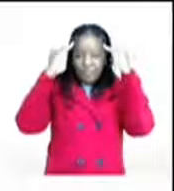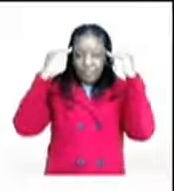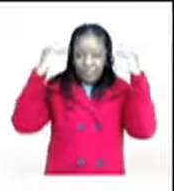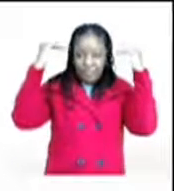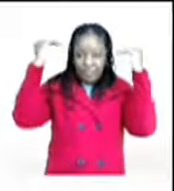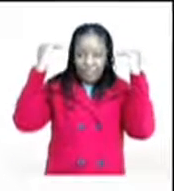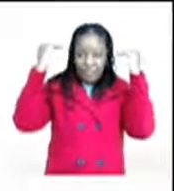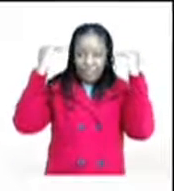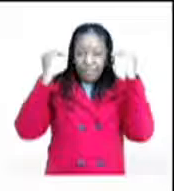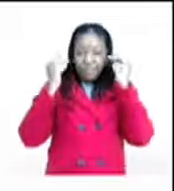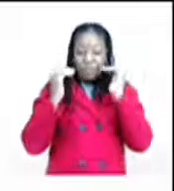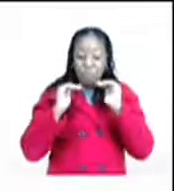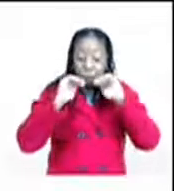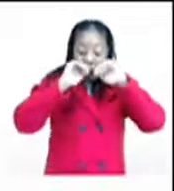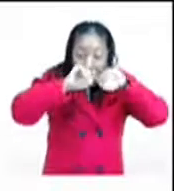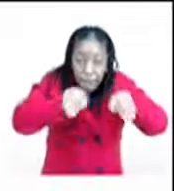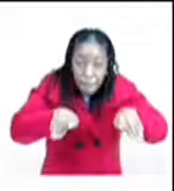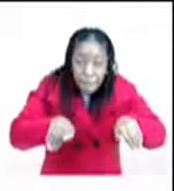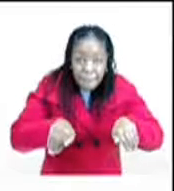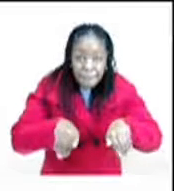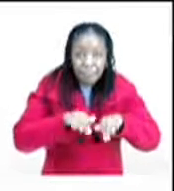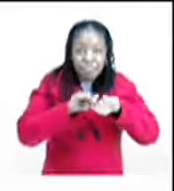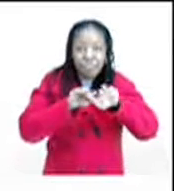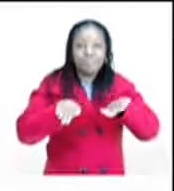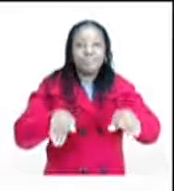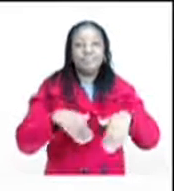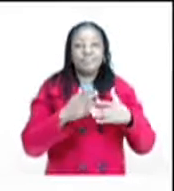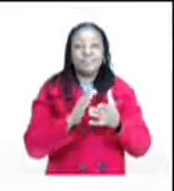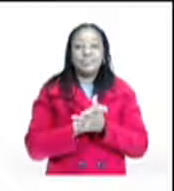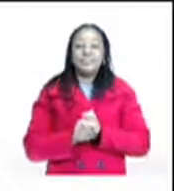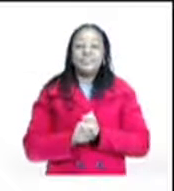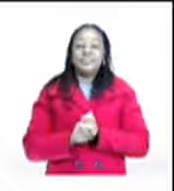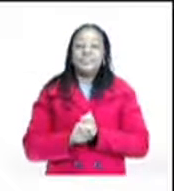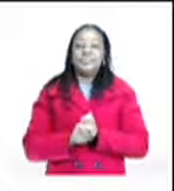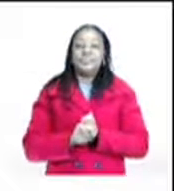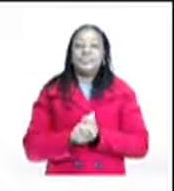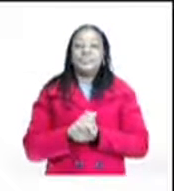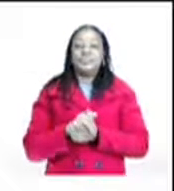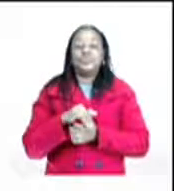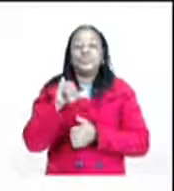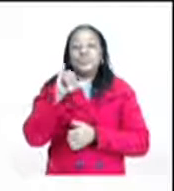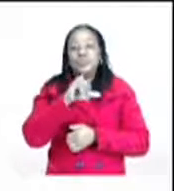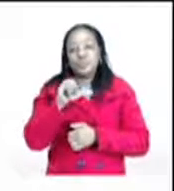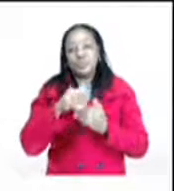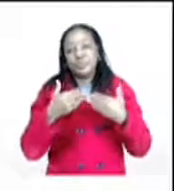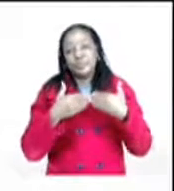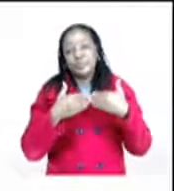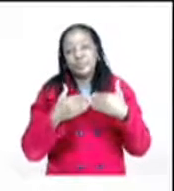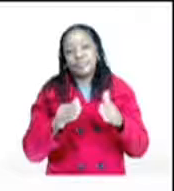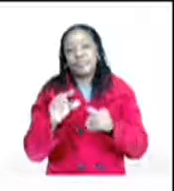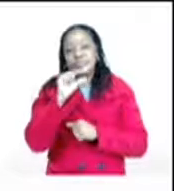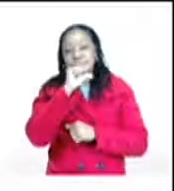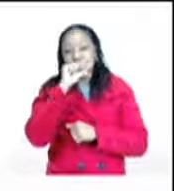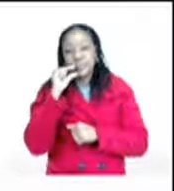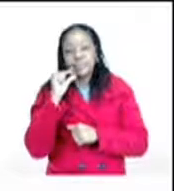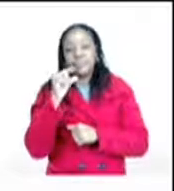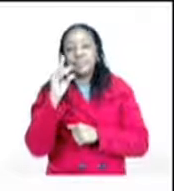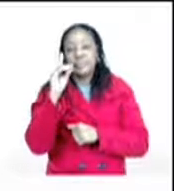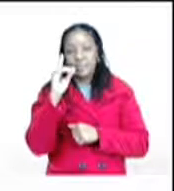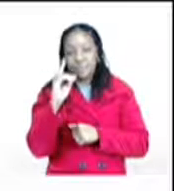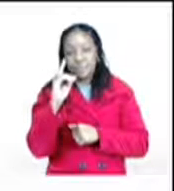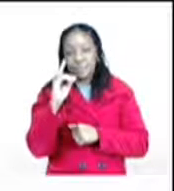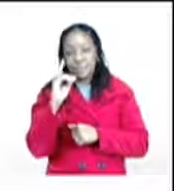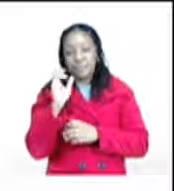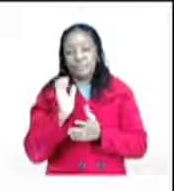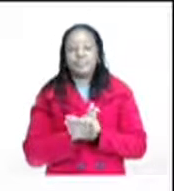grapes, or hat. Now find the pictures that begin with letter D